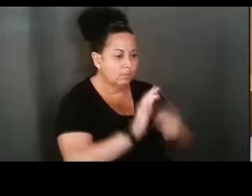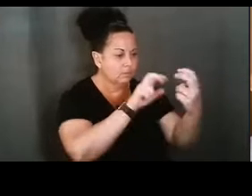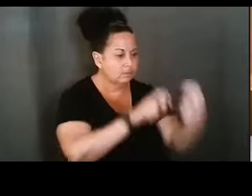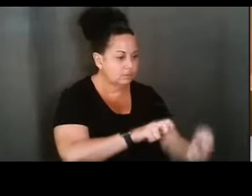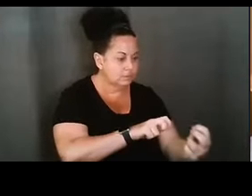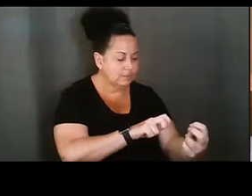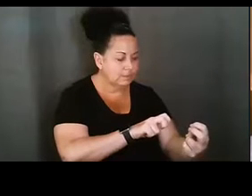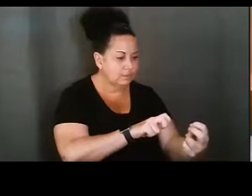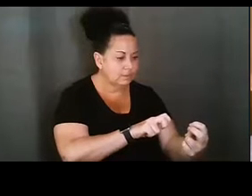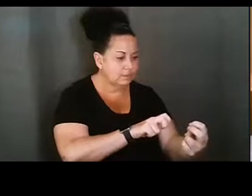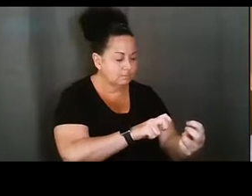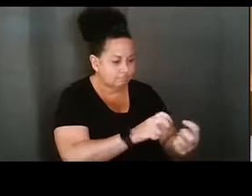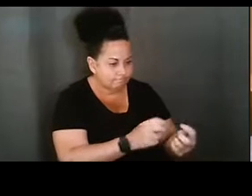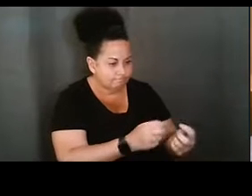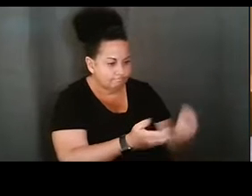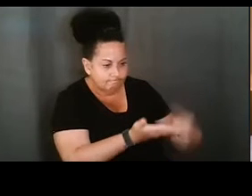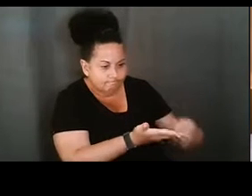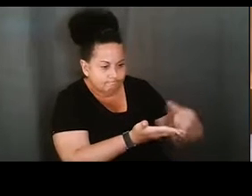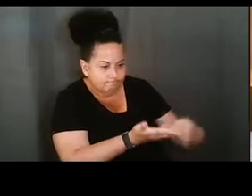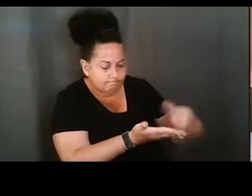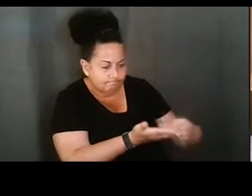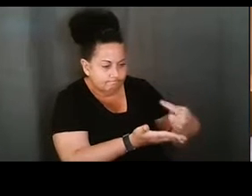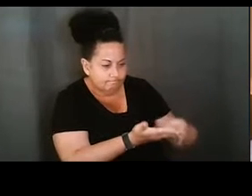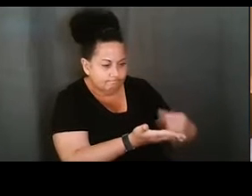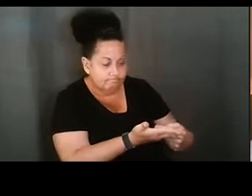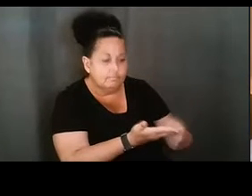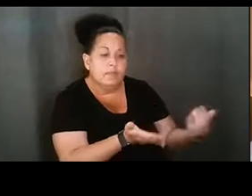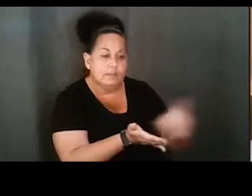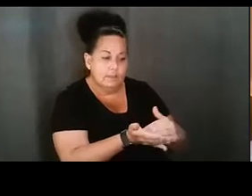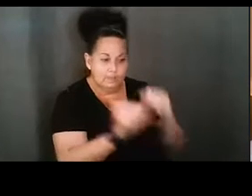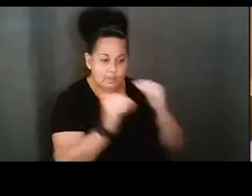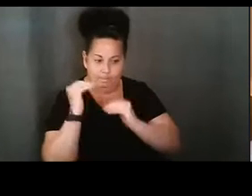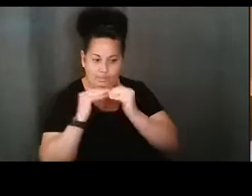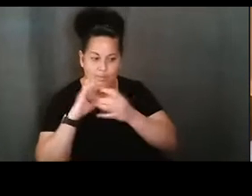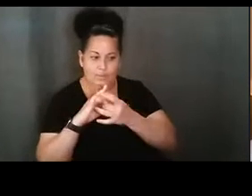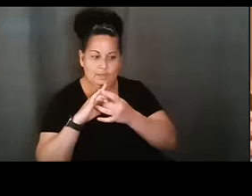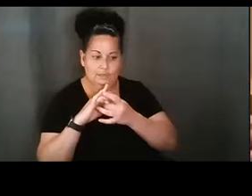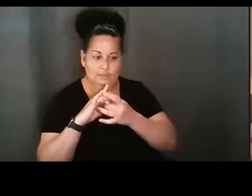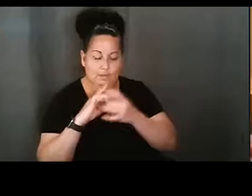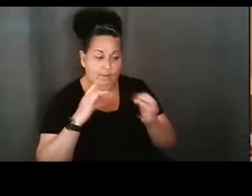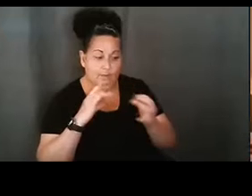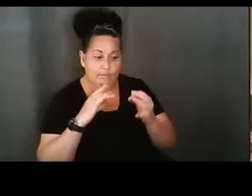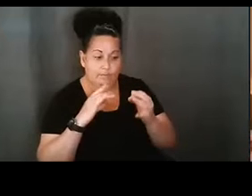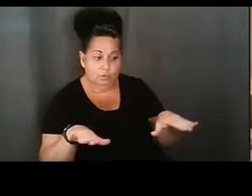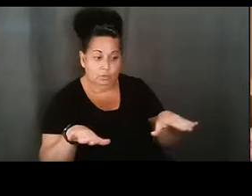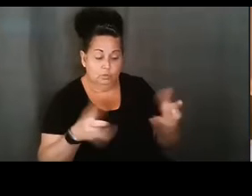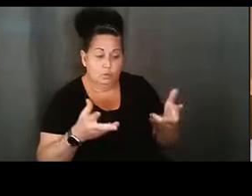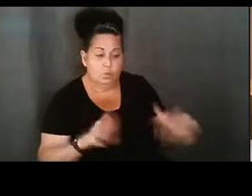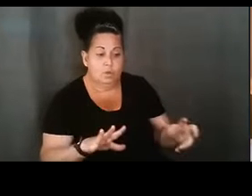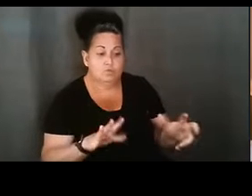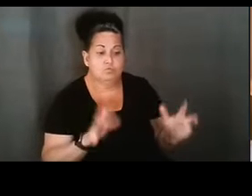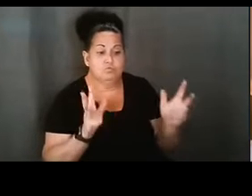and we need to talk to them then. Now that goes back to that building relationship part. And if they don't want to talk to us,